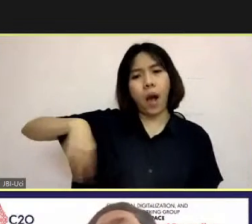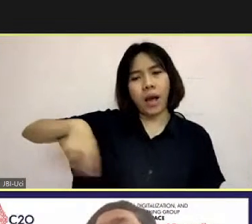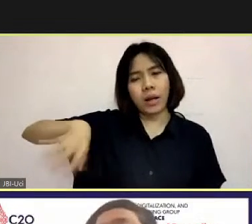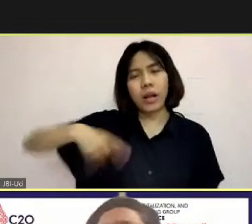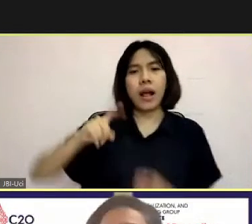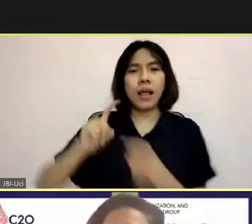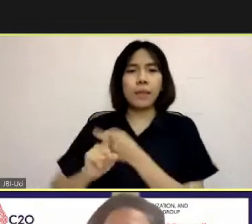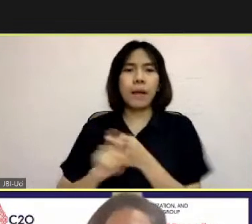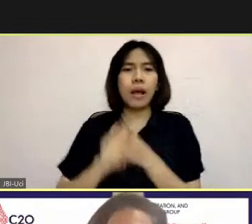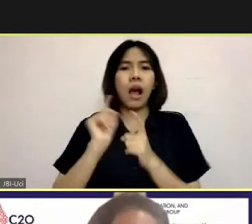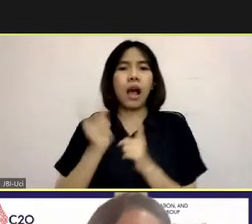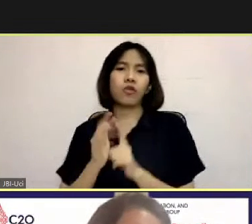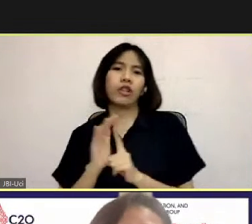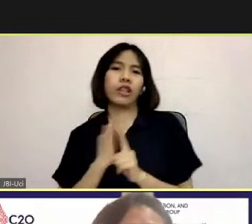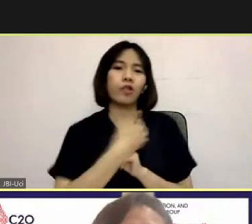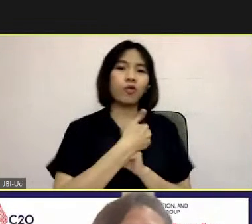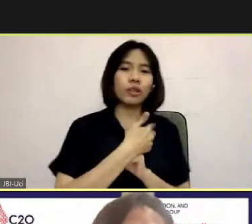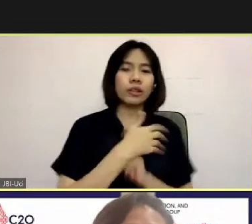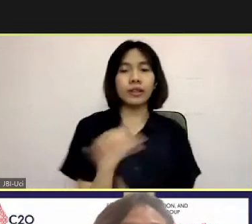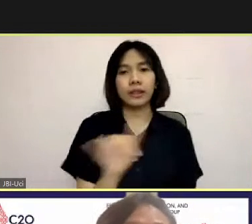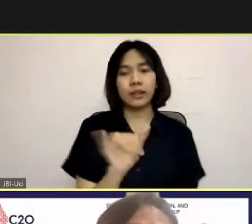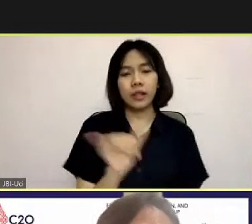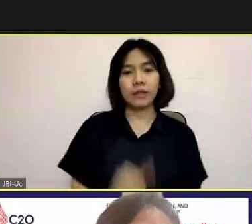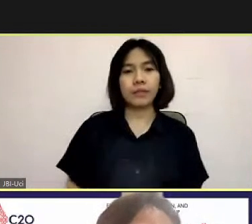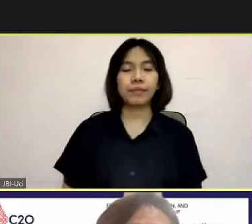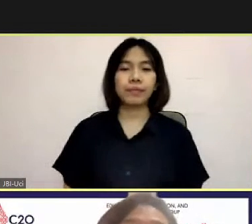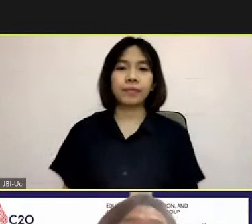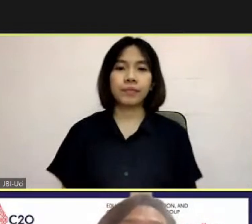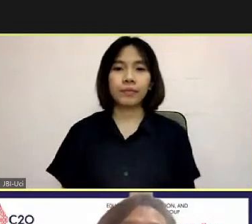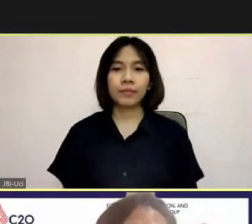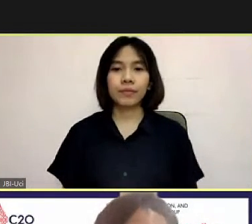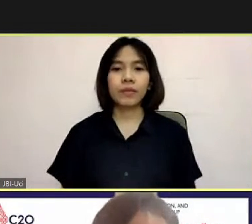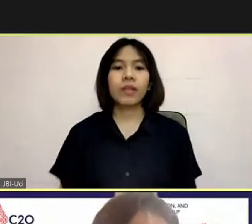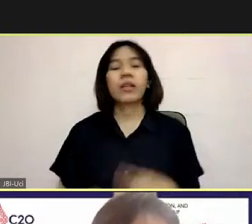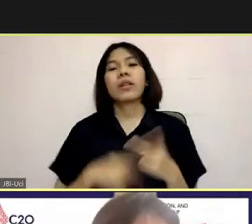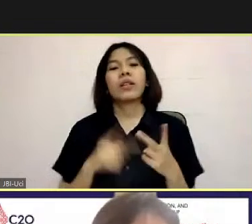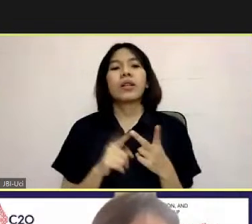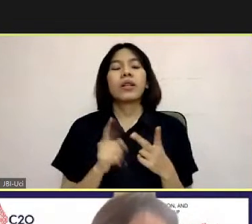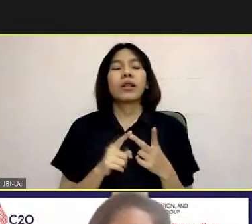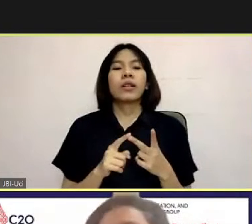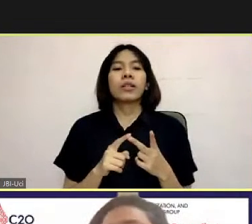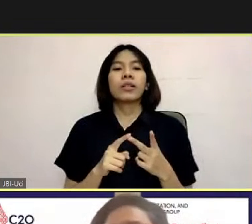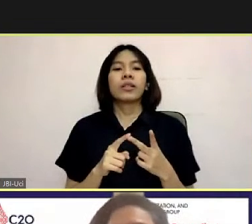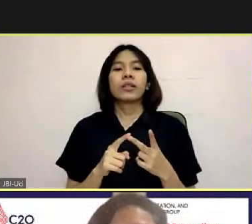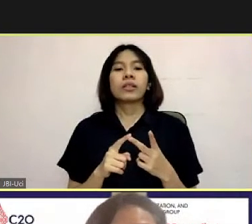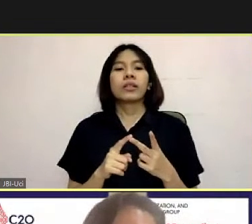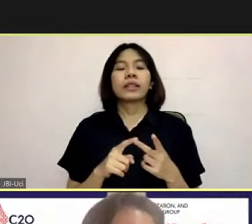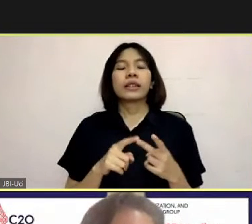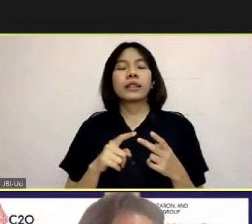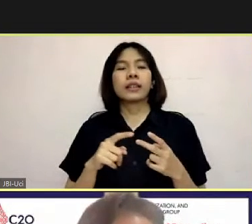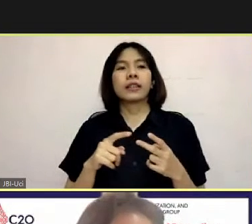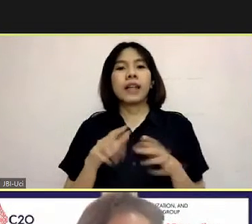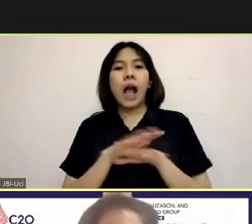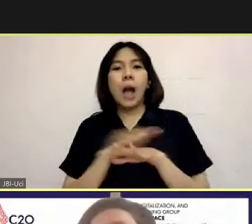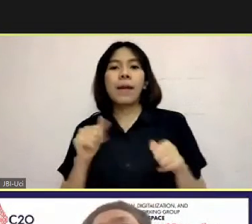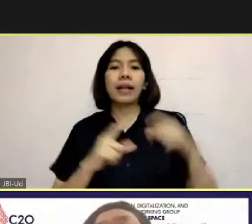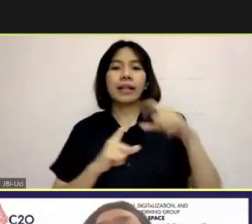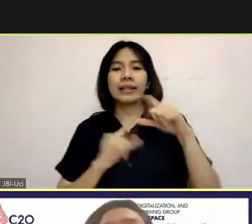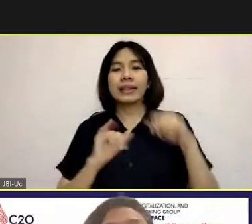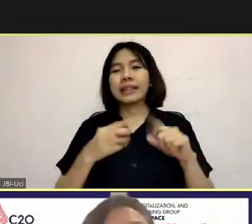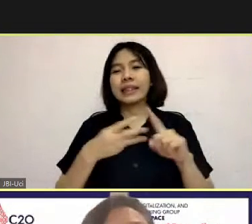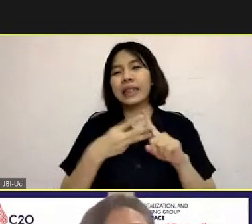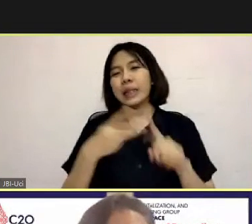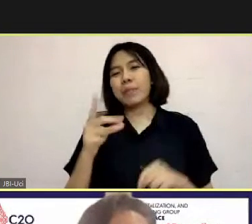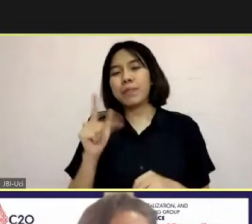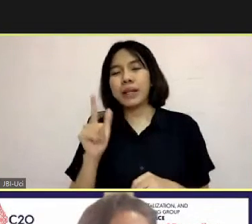a family, colleagues, and so on. And secondly, is the protection of the